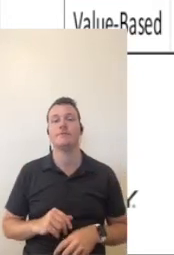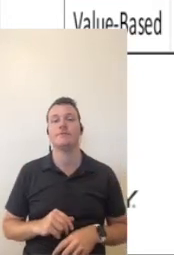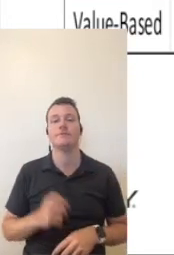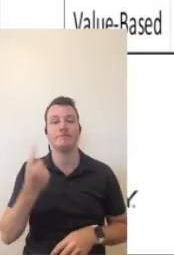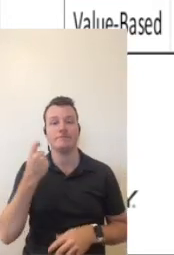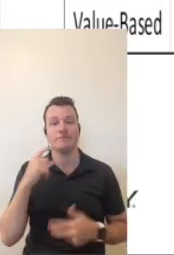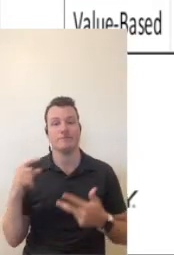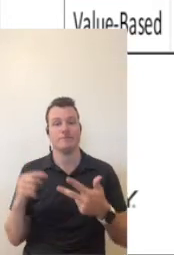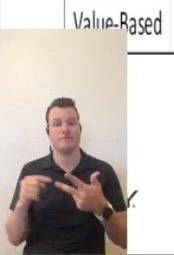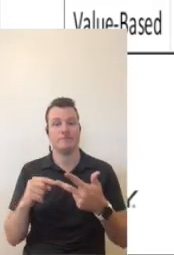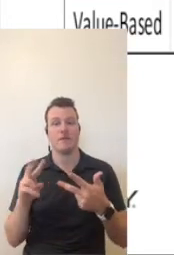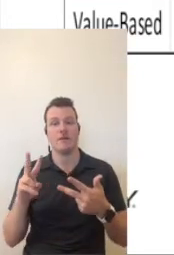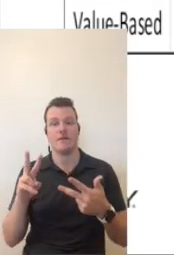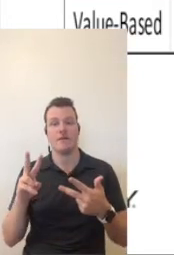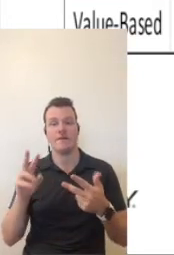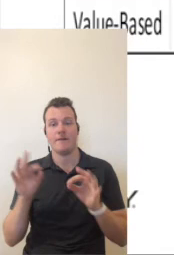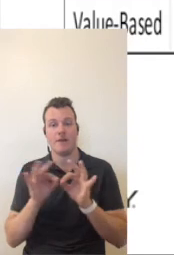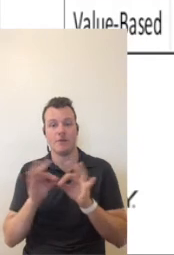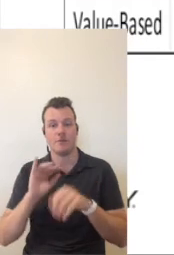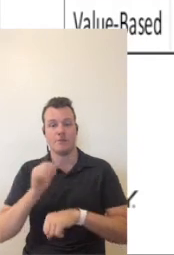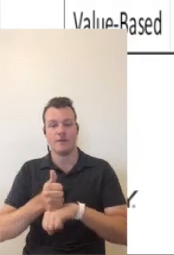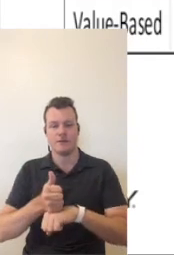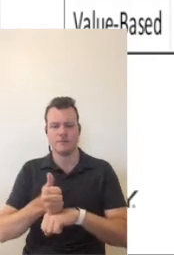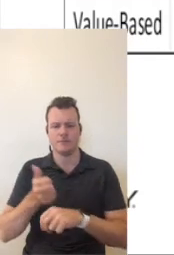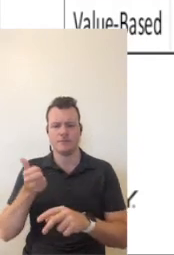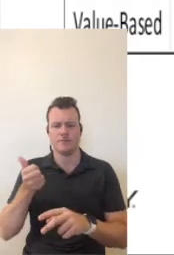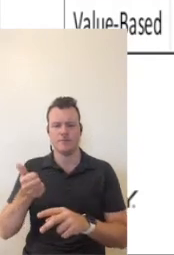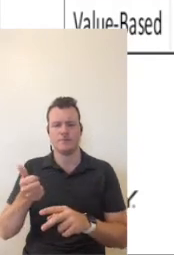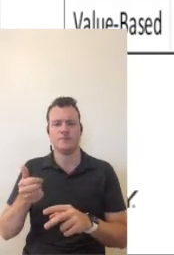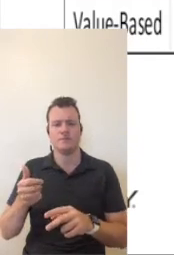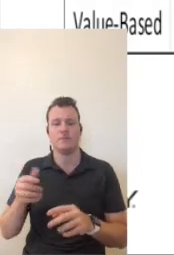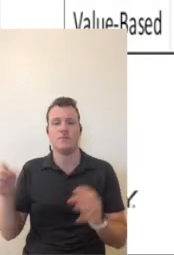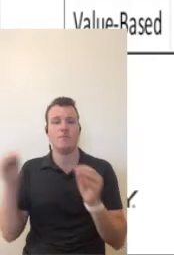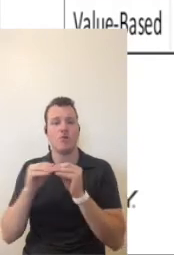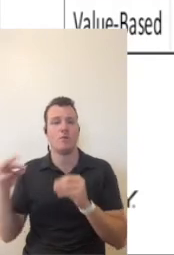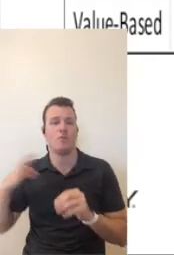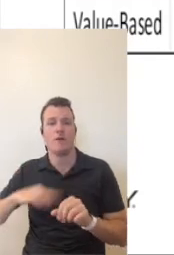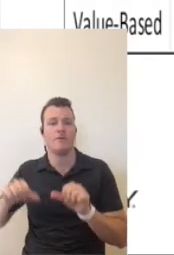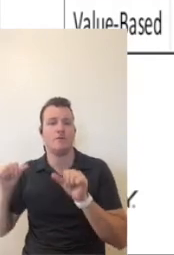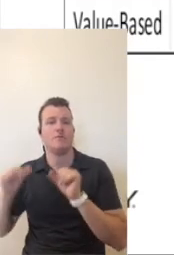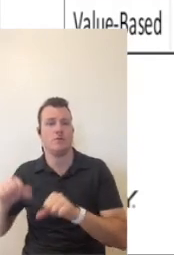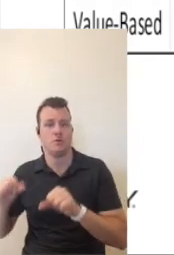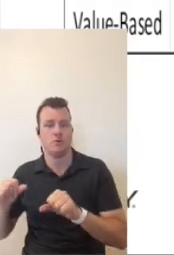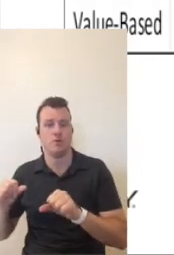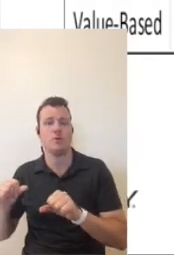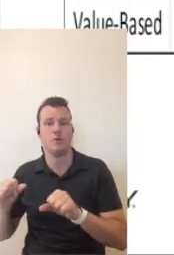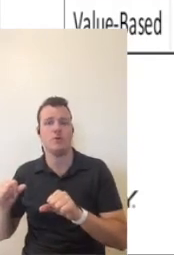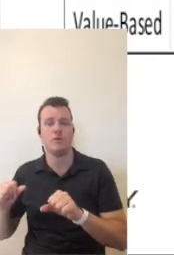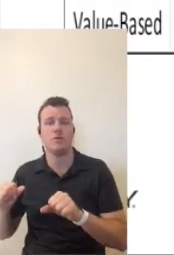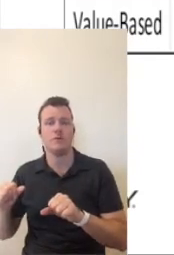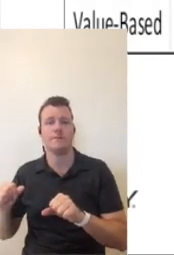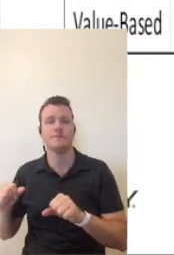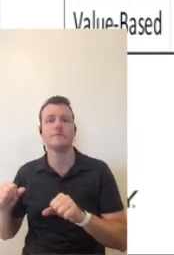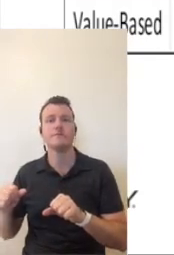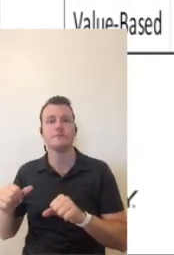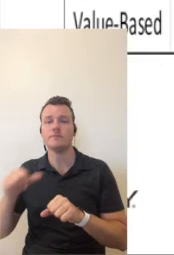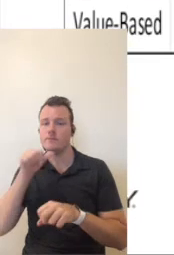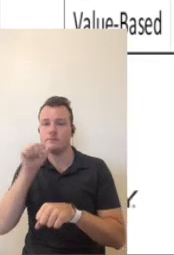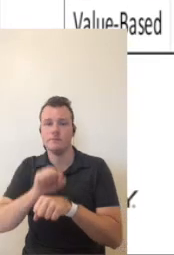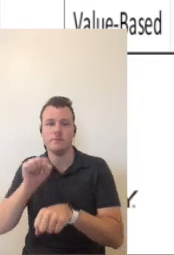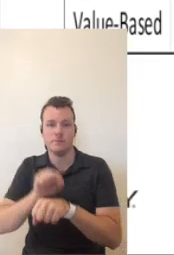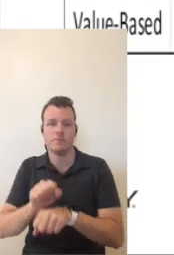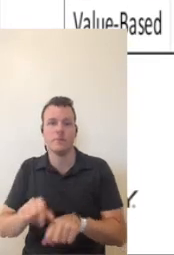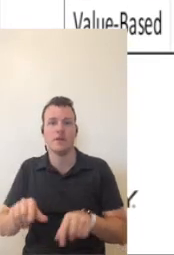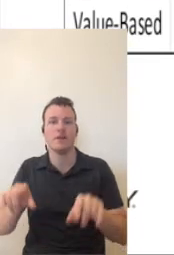my value-based, I'm getting a value of 0.53. So the value-based in this example is actually making me